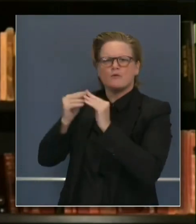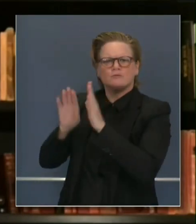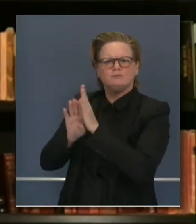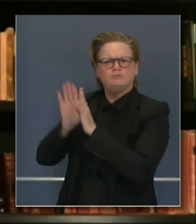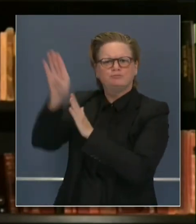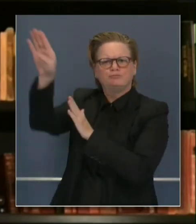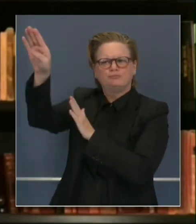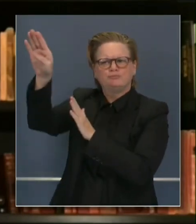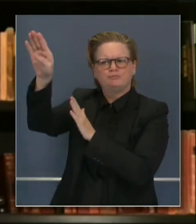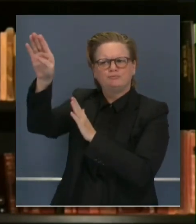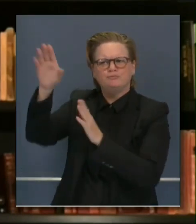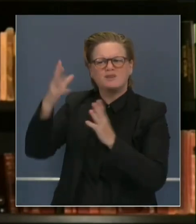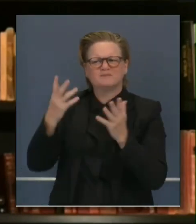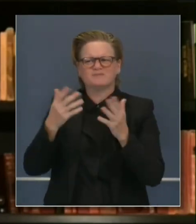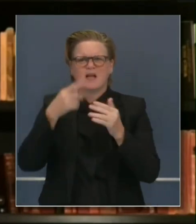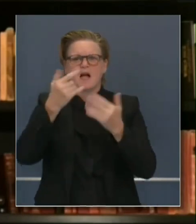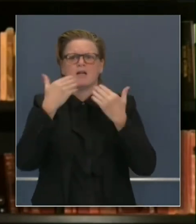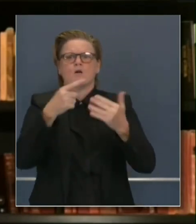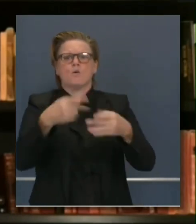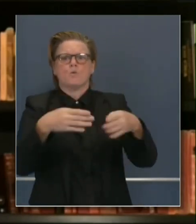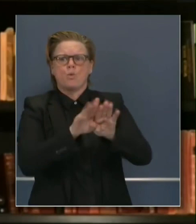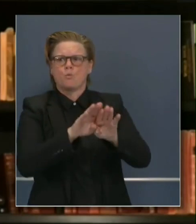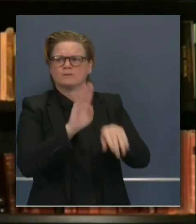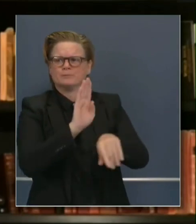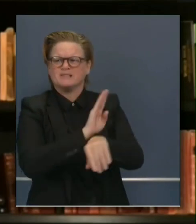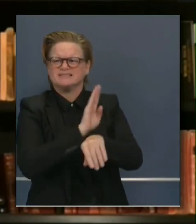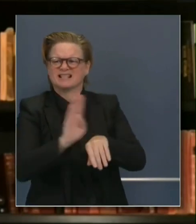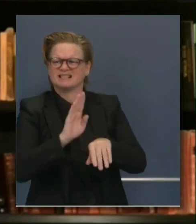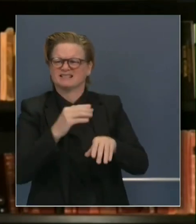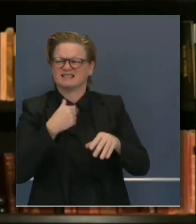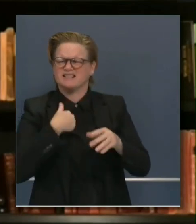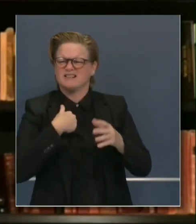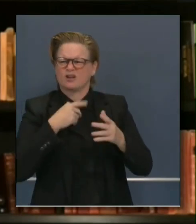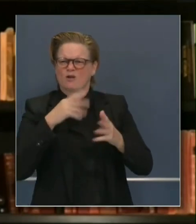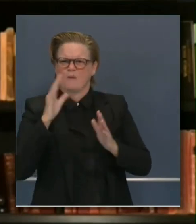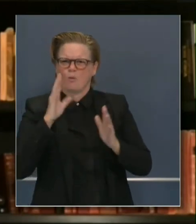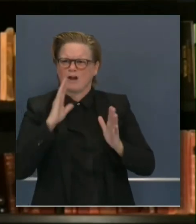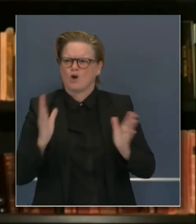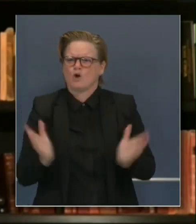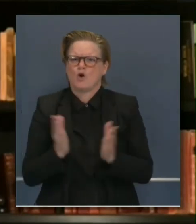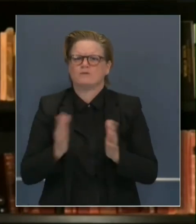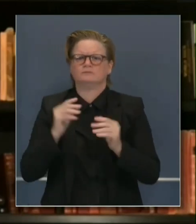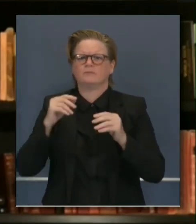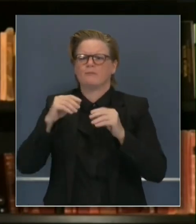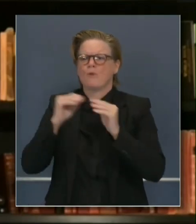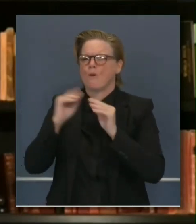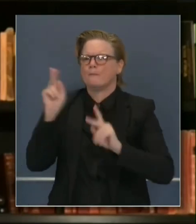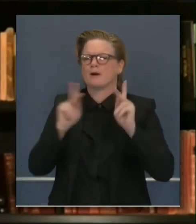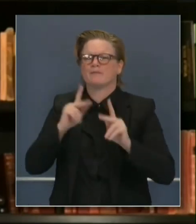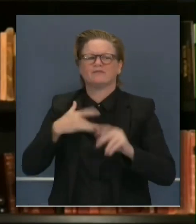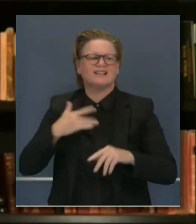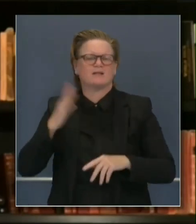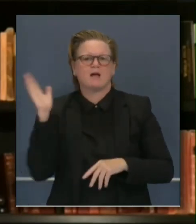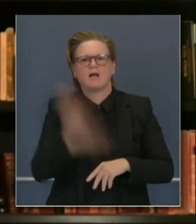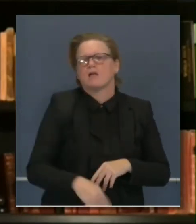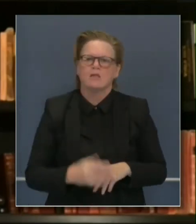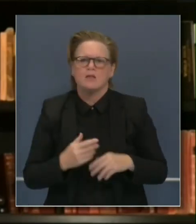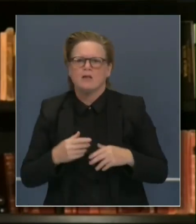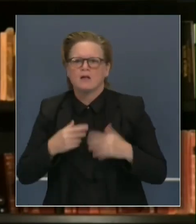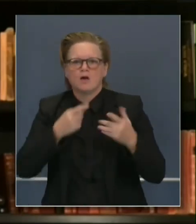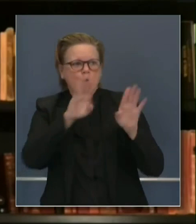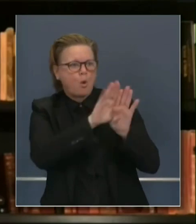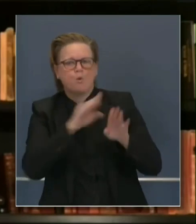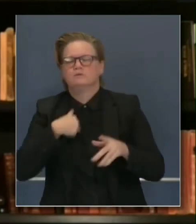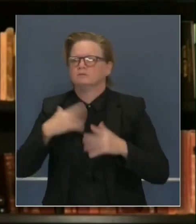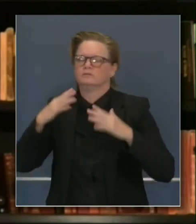just encourage more gathering inside homes? What evidence do you have that shutting down things like